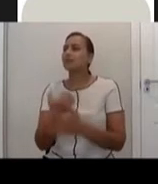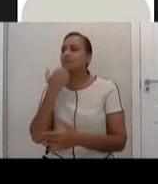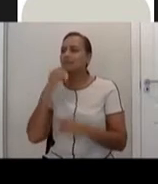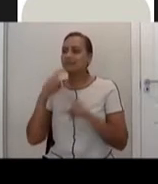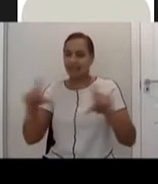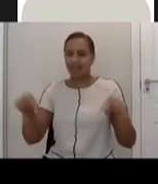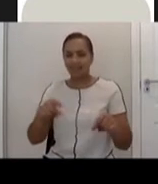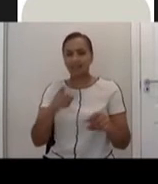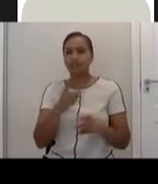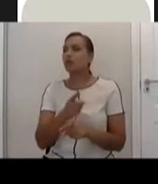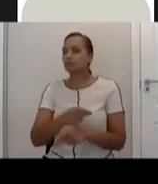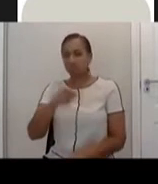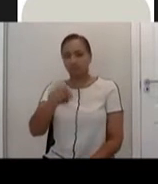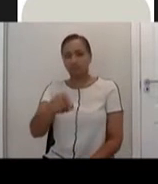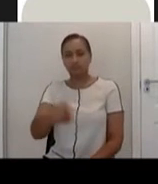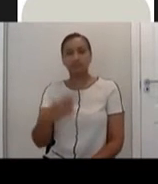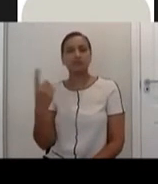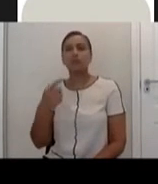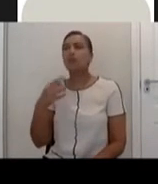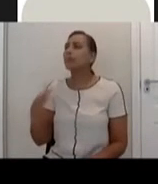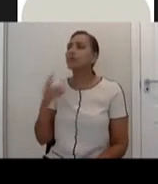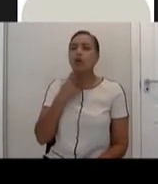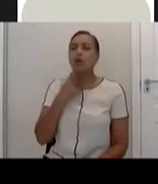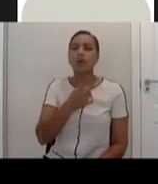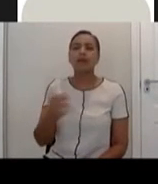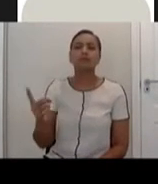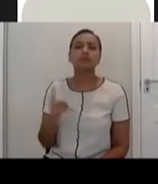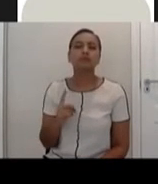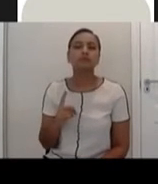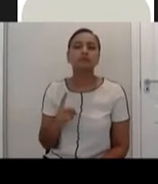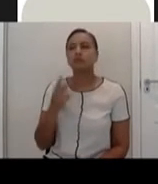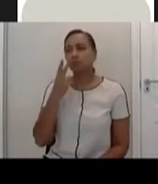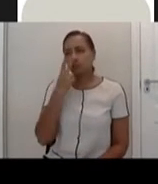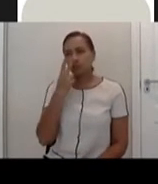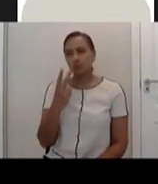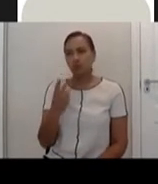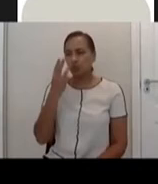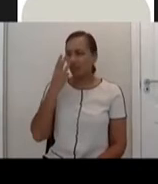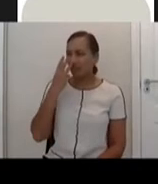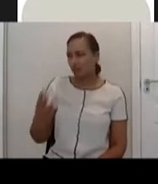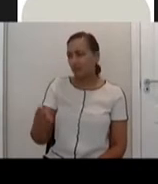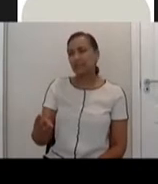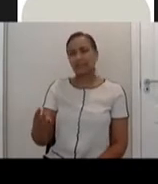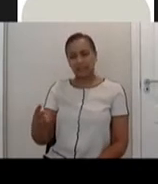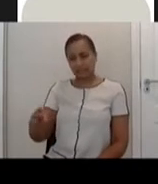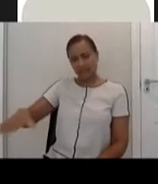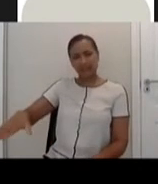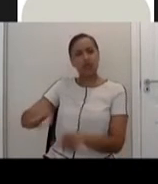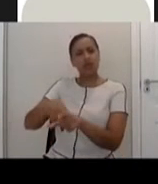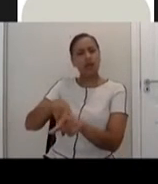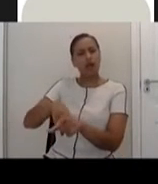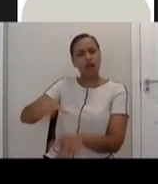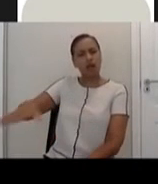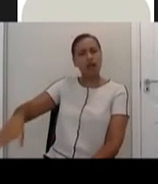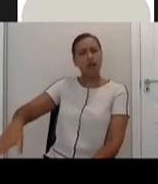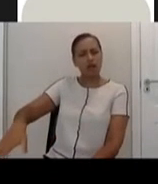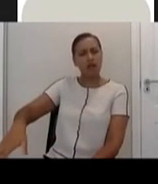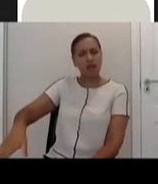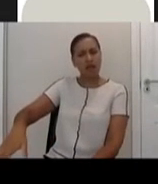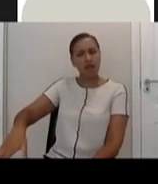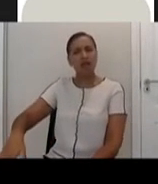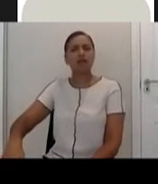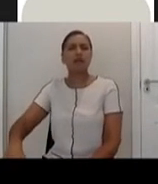keep an eye on that. And somebody's also commented that 2-3-year-olds, I know young children are eligible for the nasal